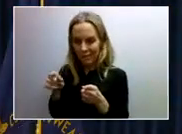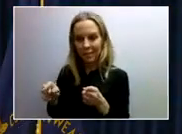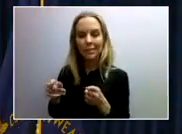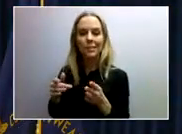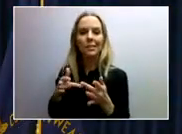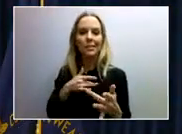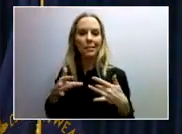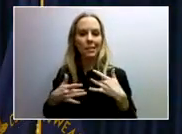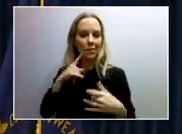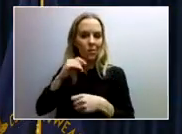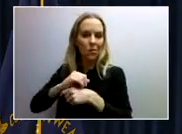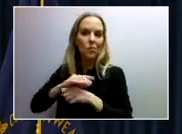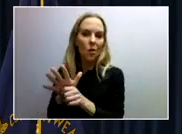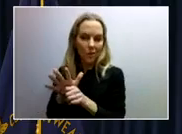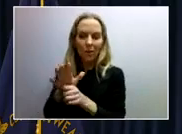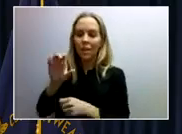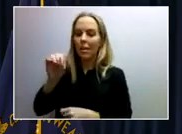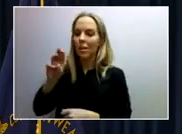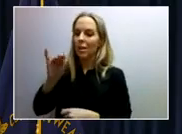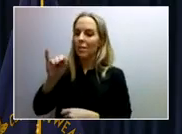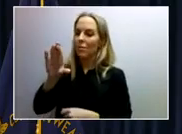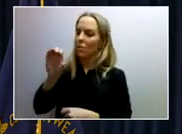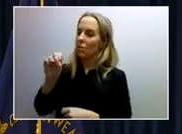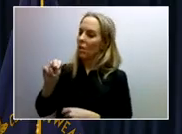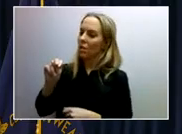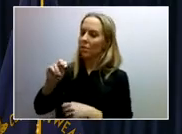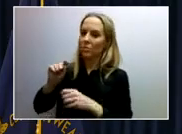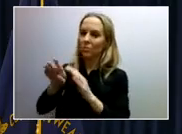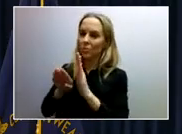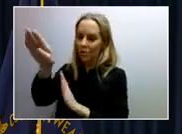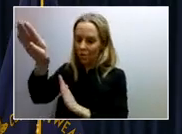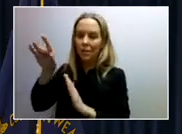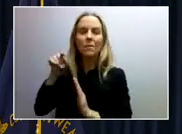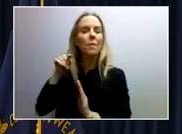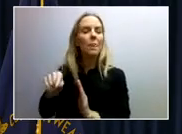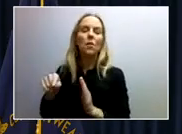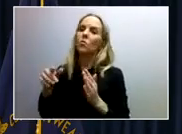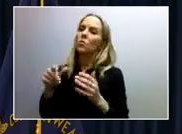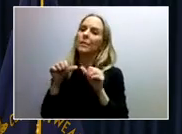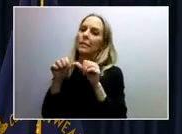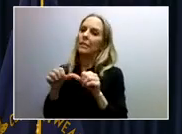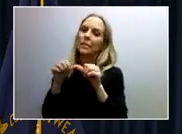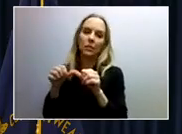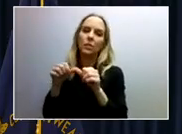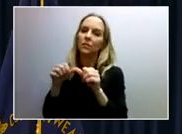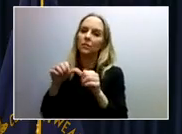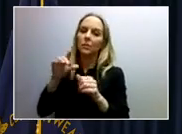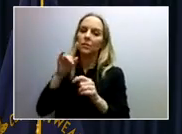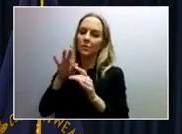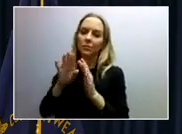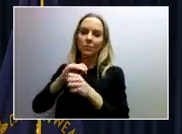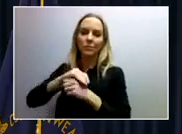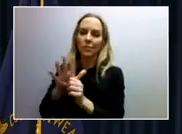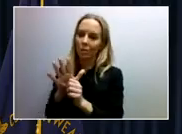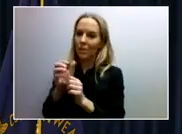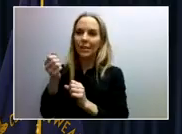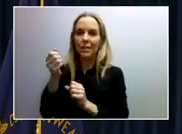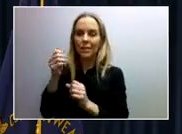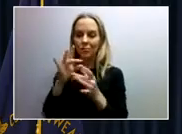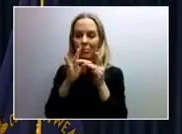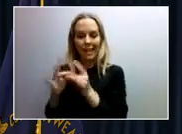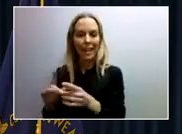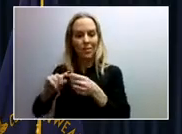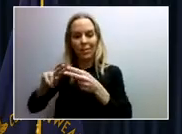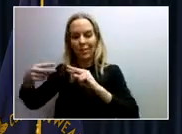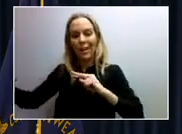COVID Omicron surge. We are continuing to experience a surge in COVID-19 due to this variant. Omicron is